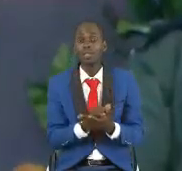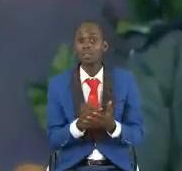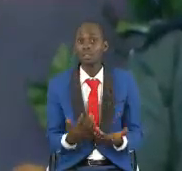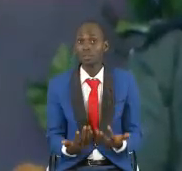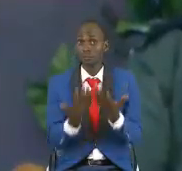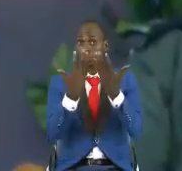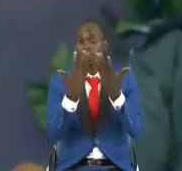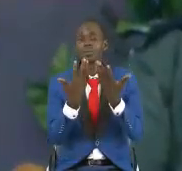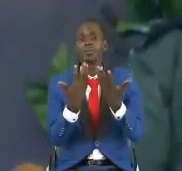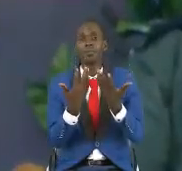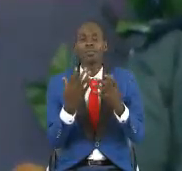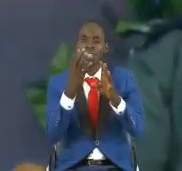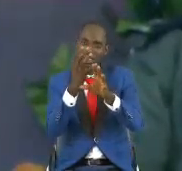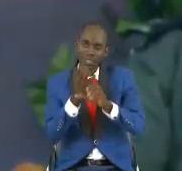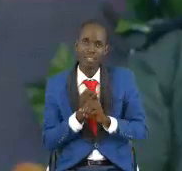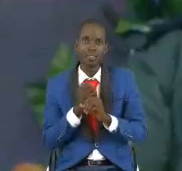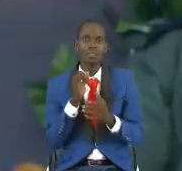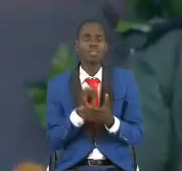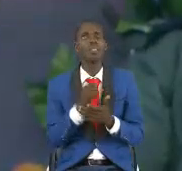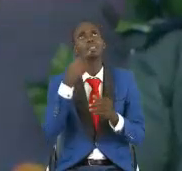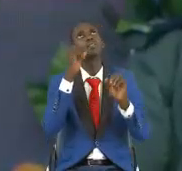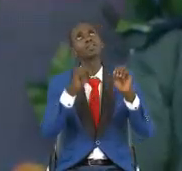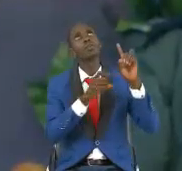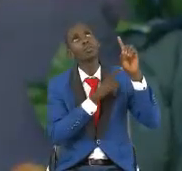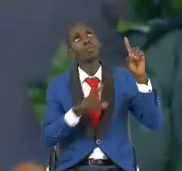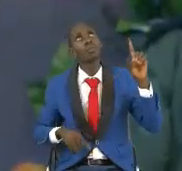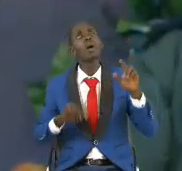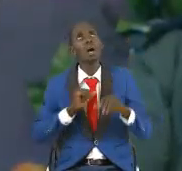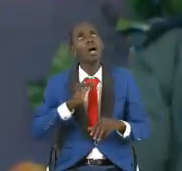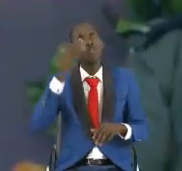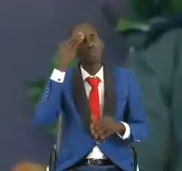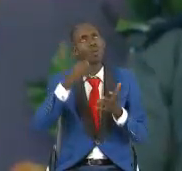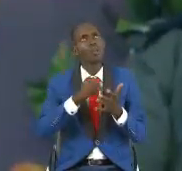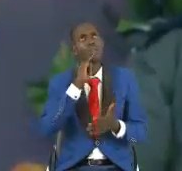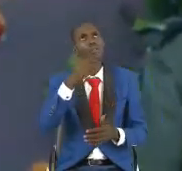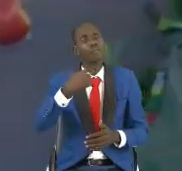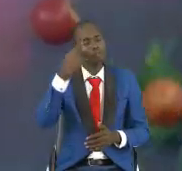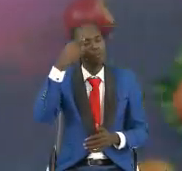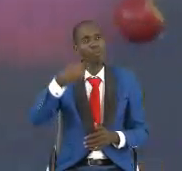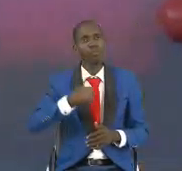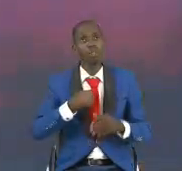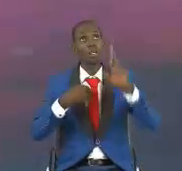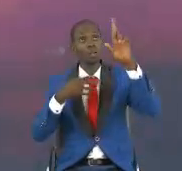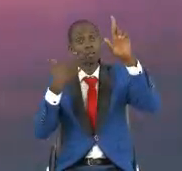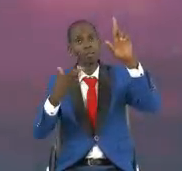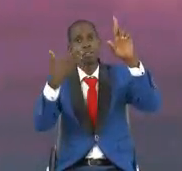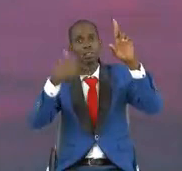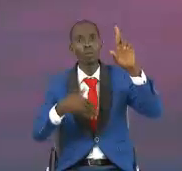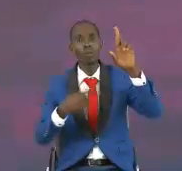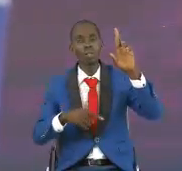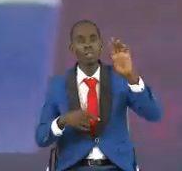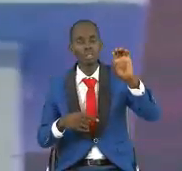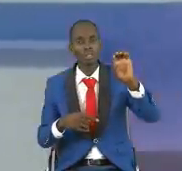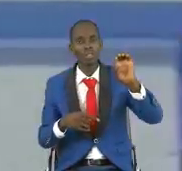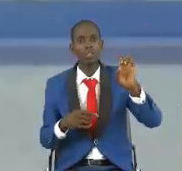transgression. Receive that. Say, yes, Lord, I know it's for me. E, embrace the Prince. Is